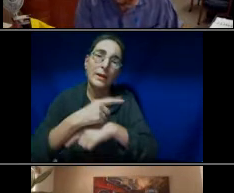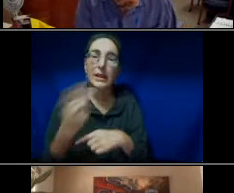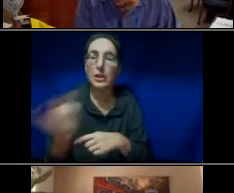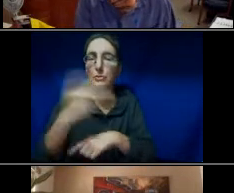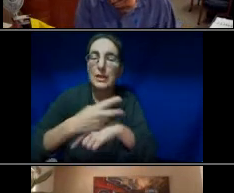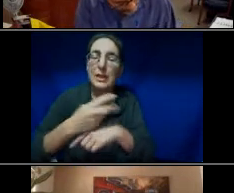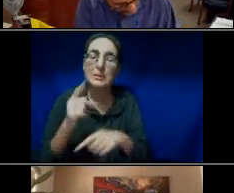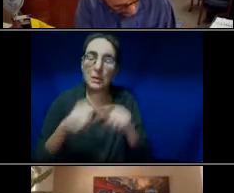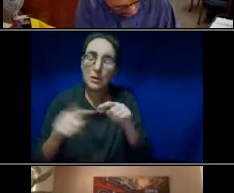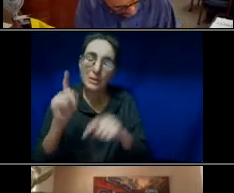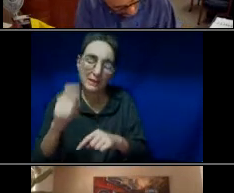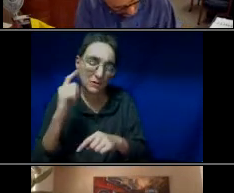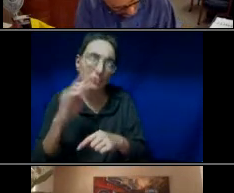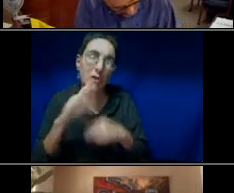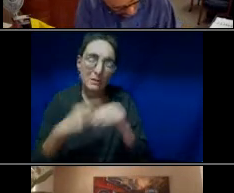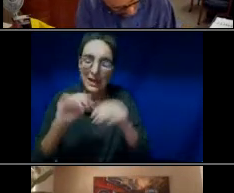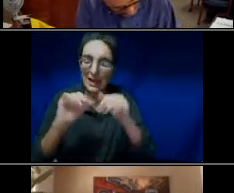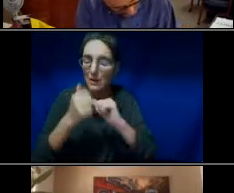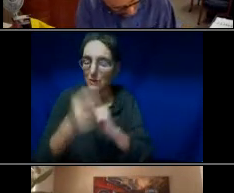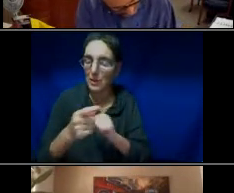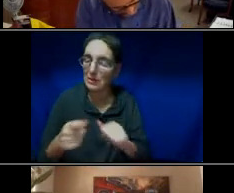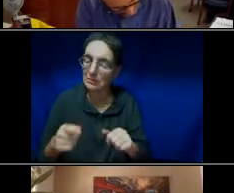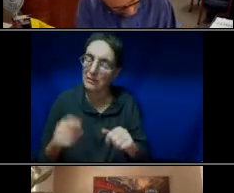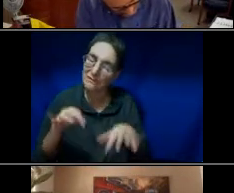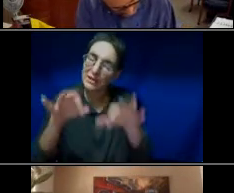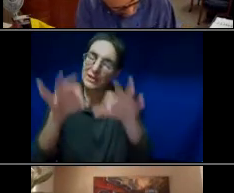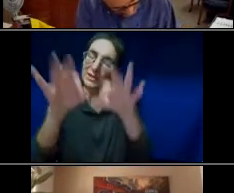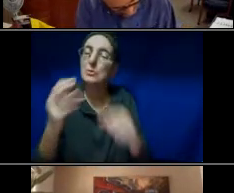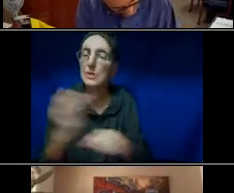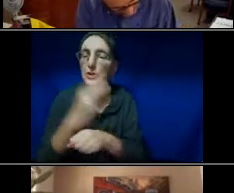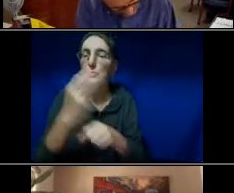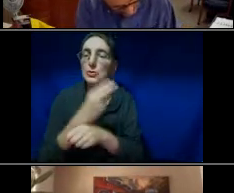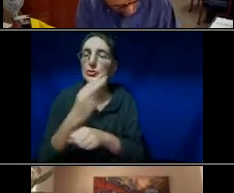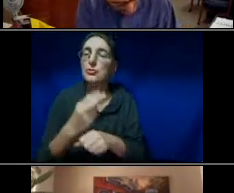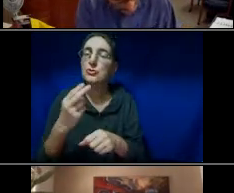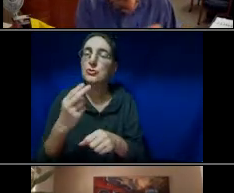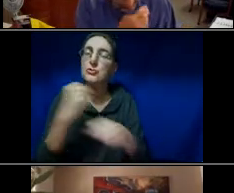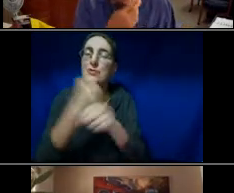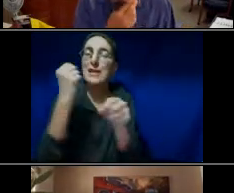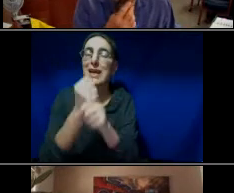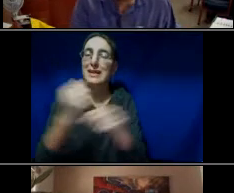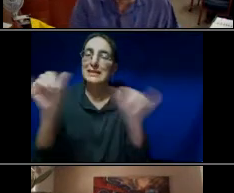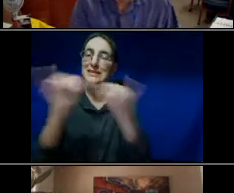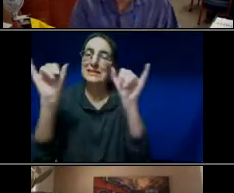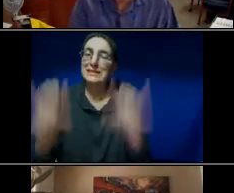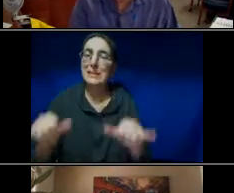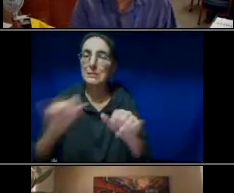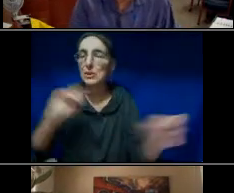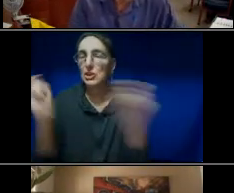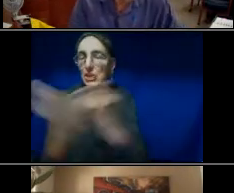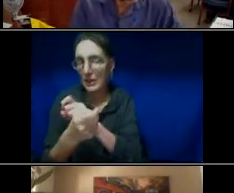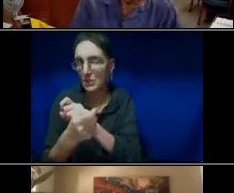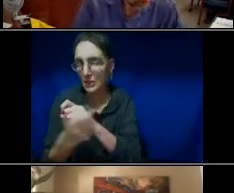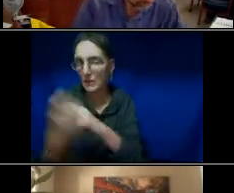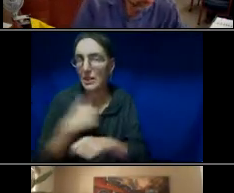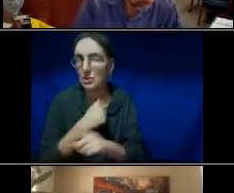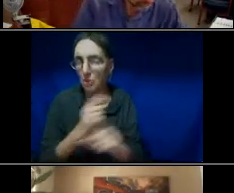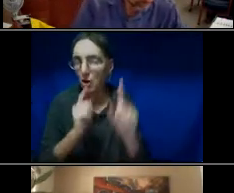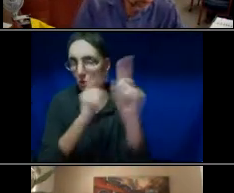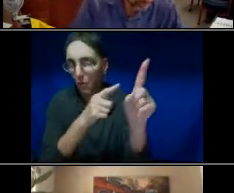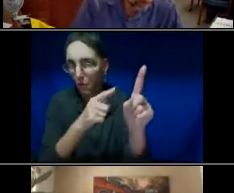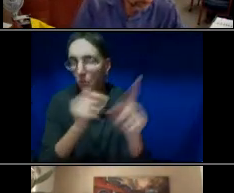will be used to create the sort of systemic change that we're trying to get at here. So I would hope